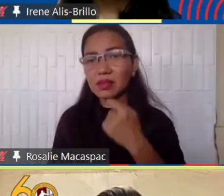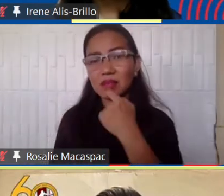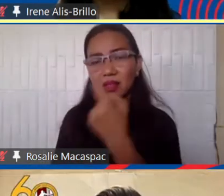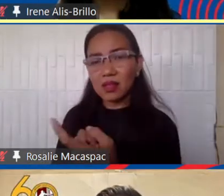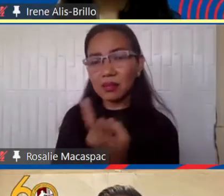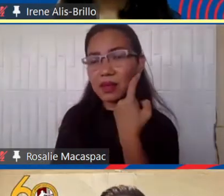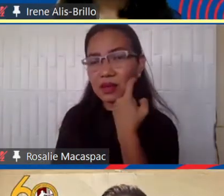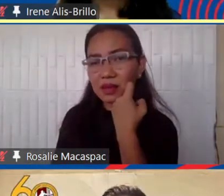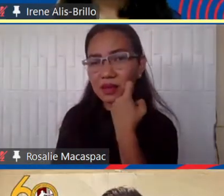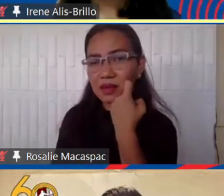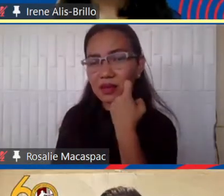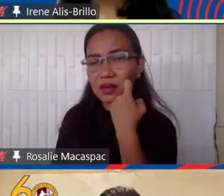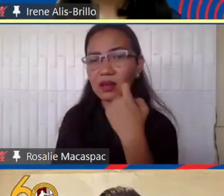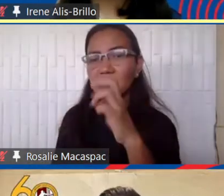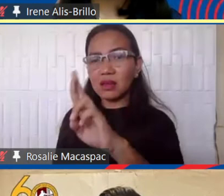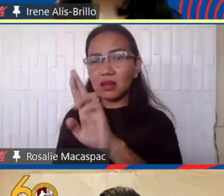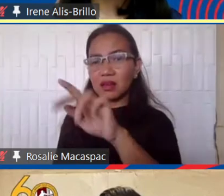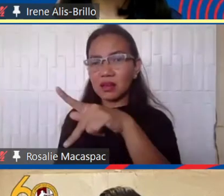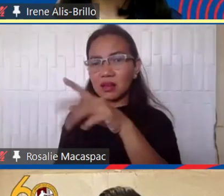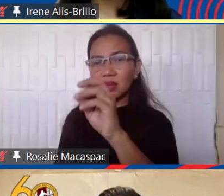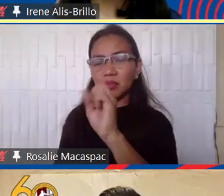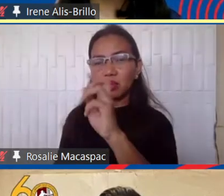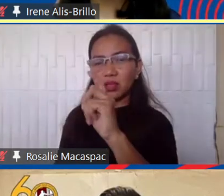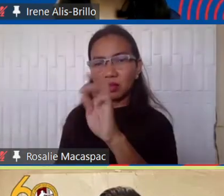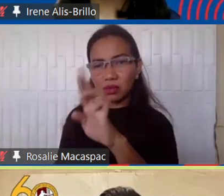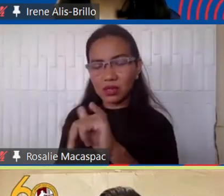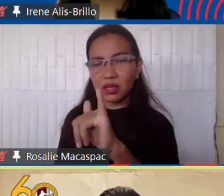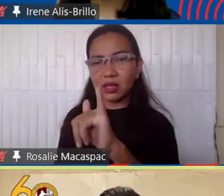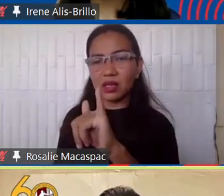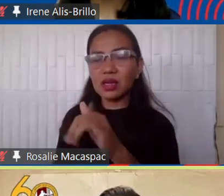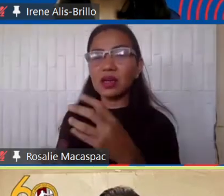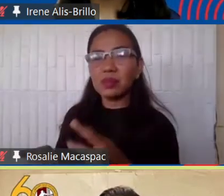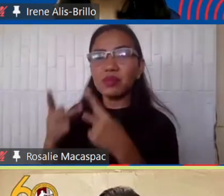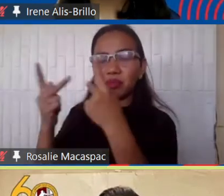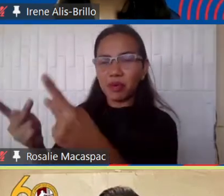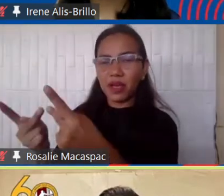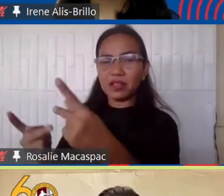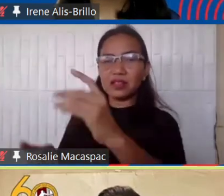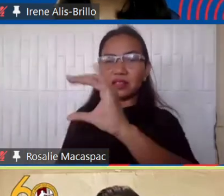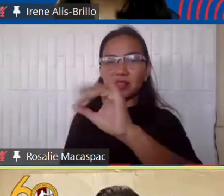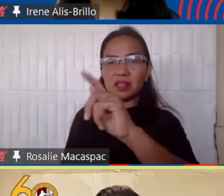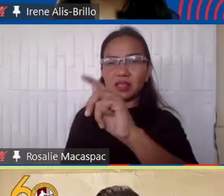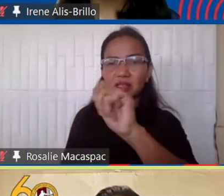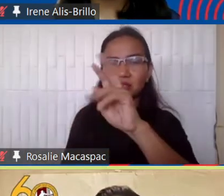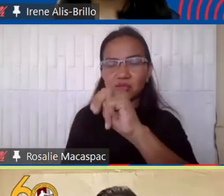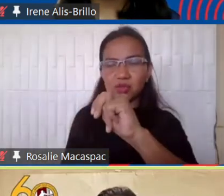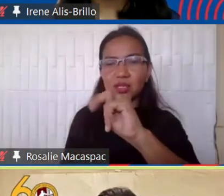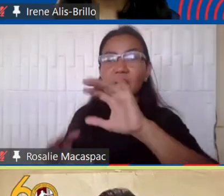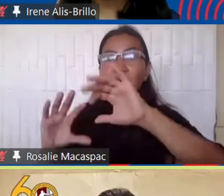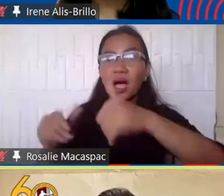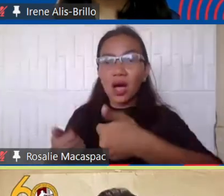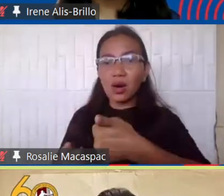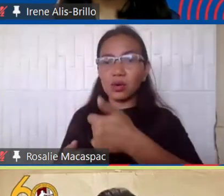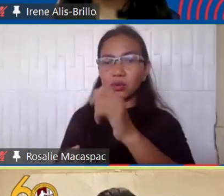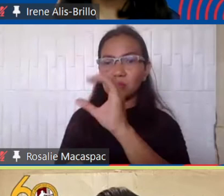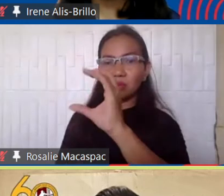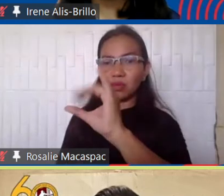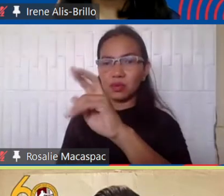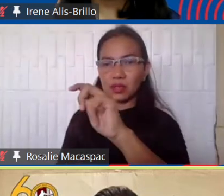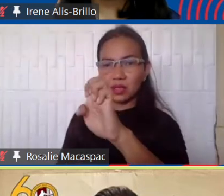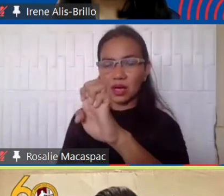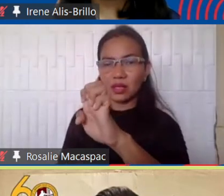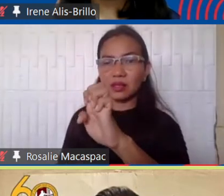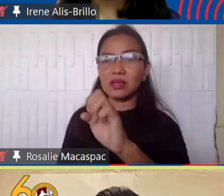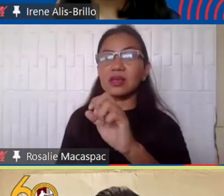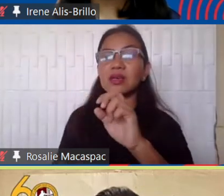those repositories, they provide a citation, how to cite them, and you just have